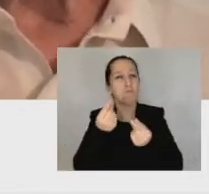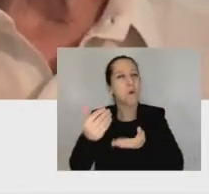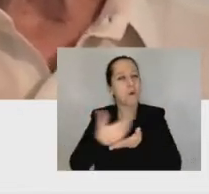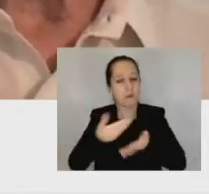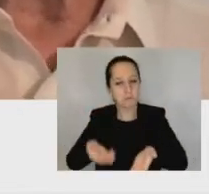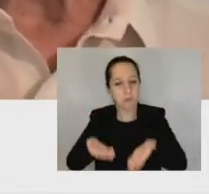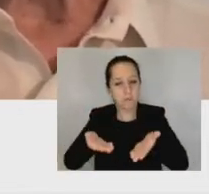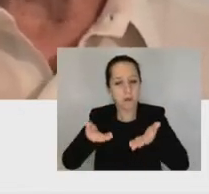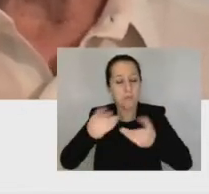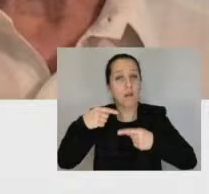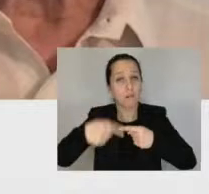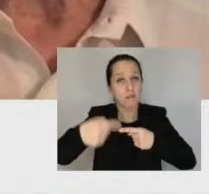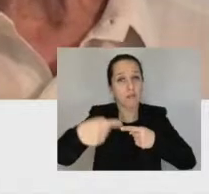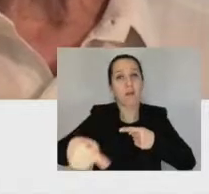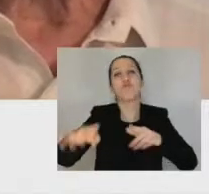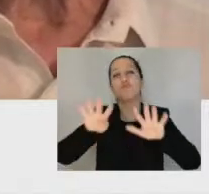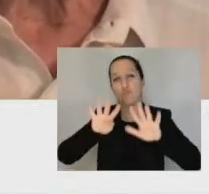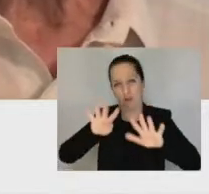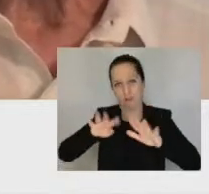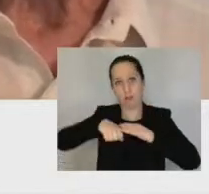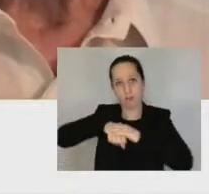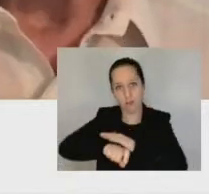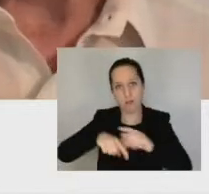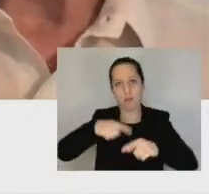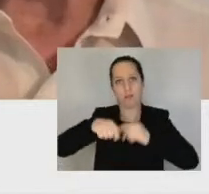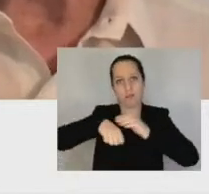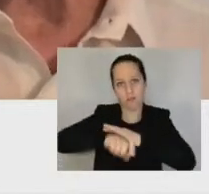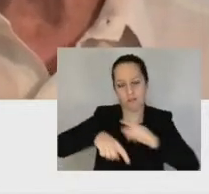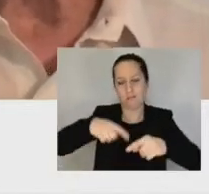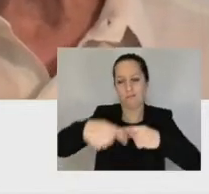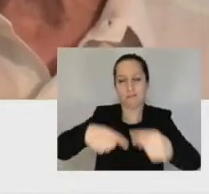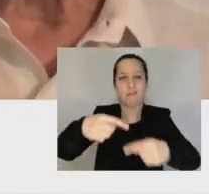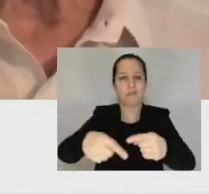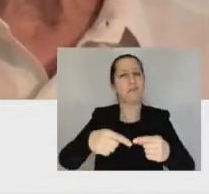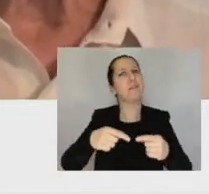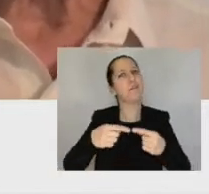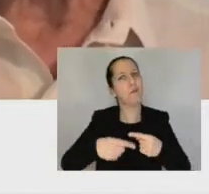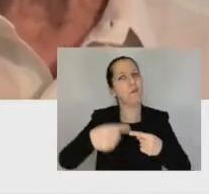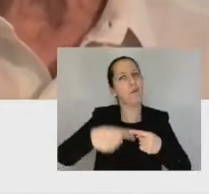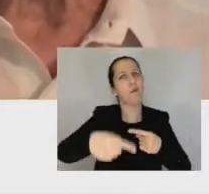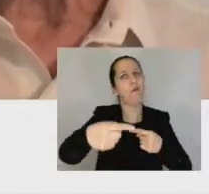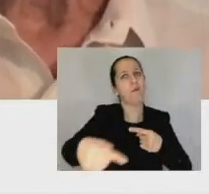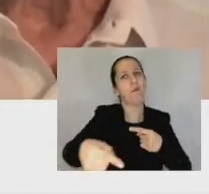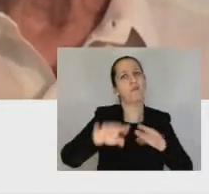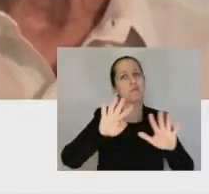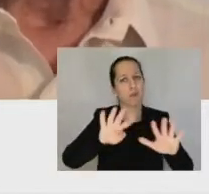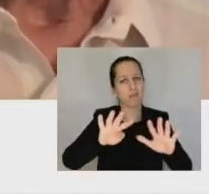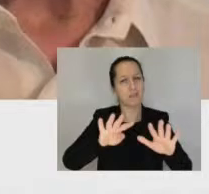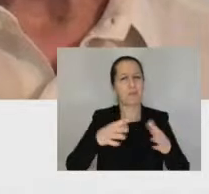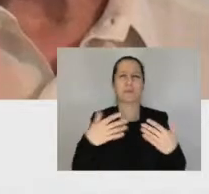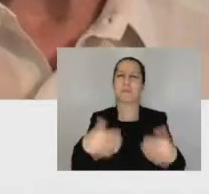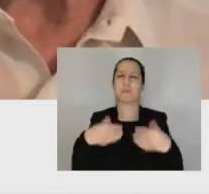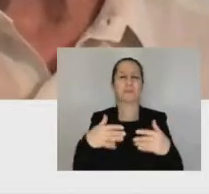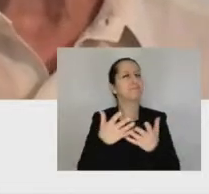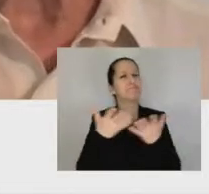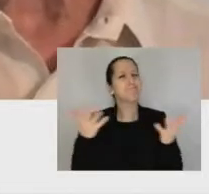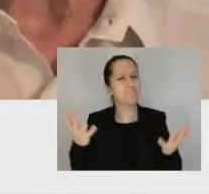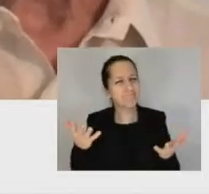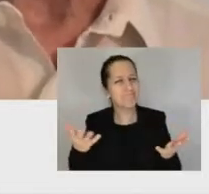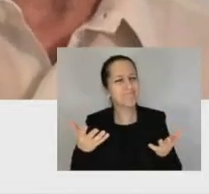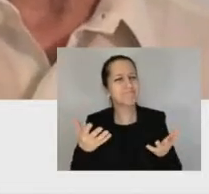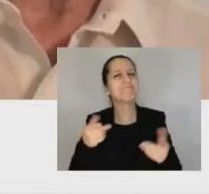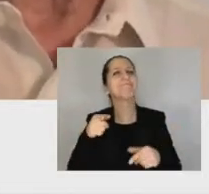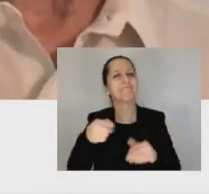between the degree of income inequality and intergenerational mobility. The greater the